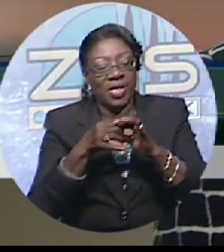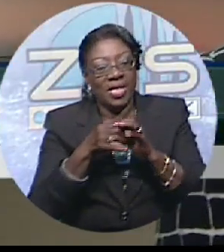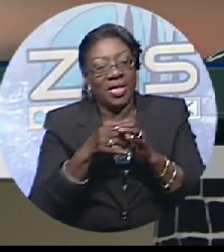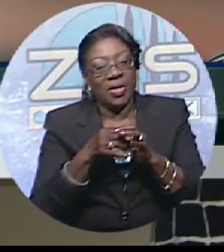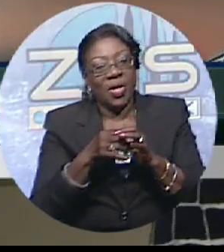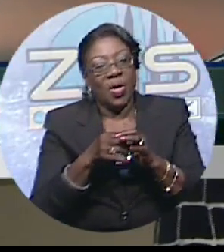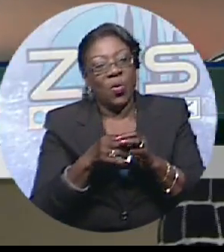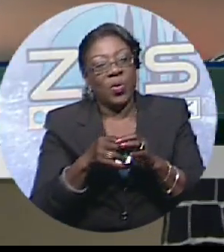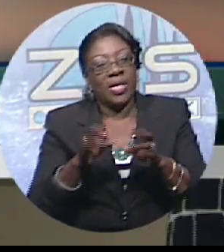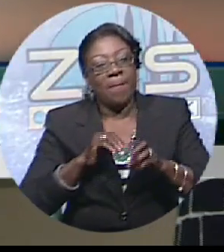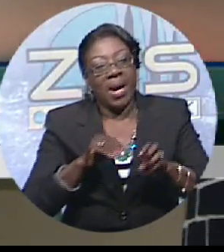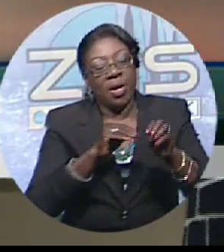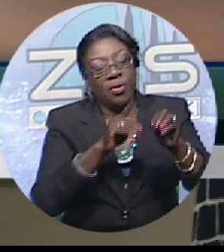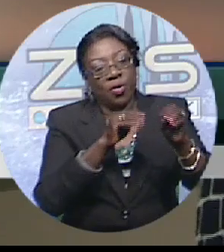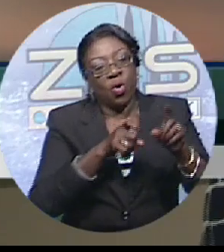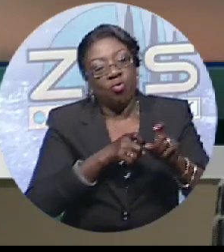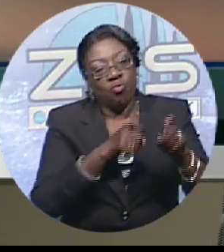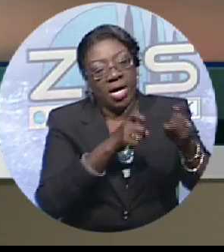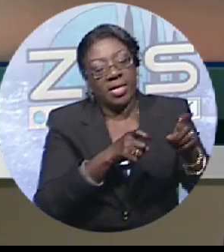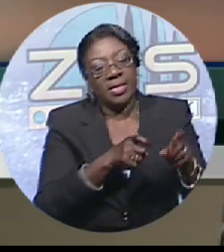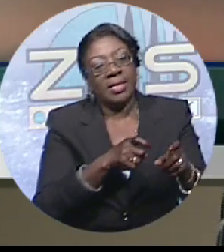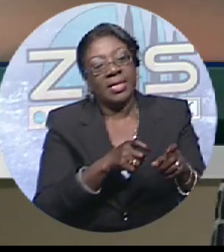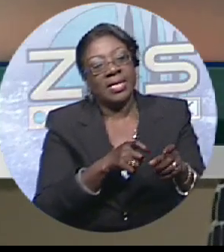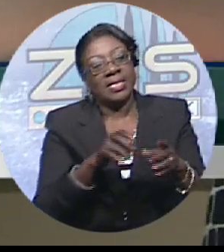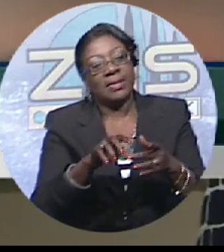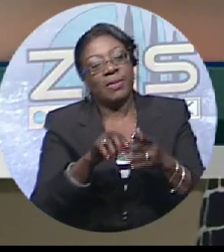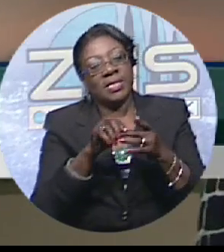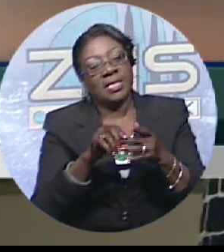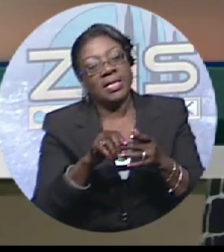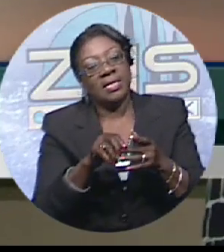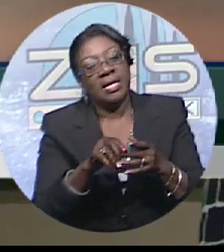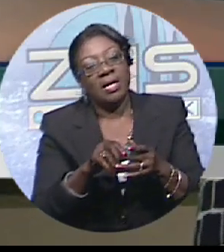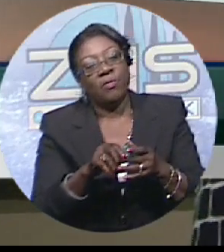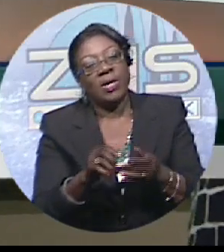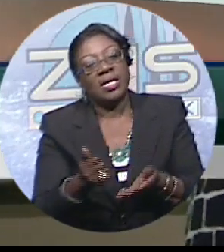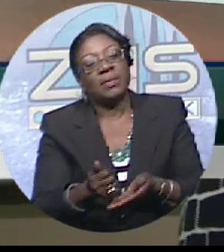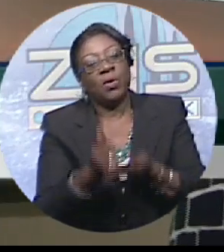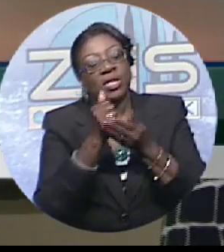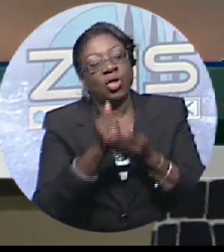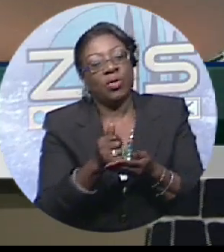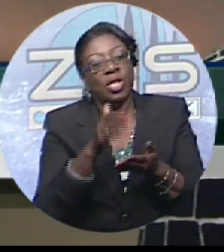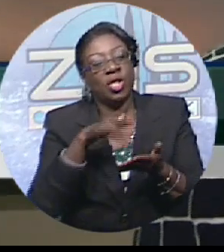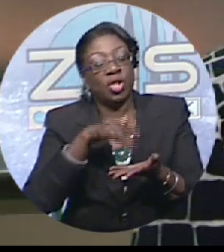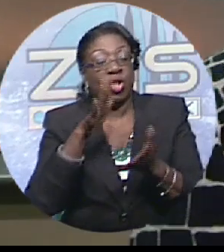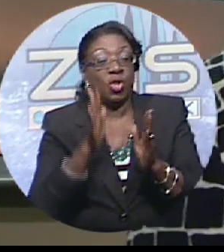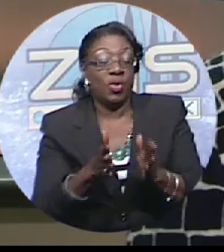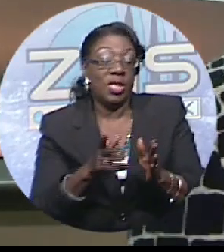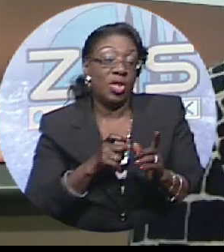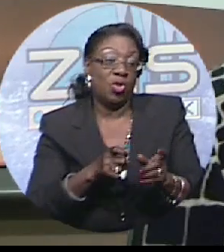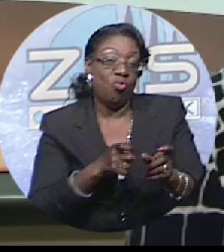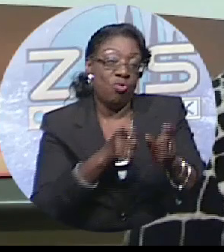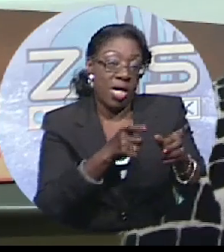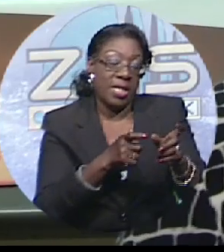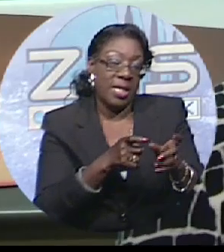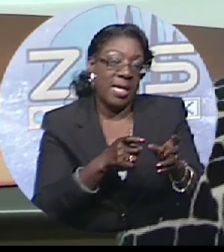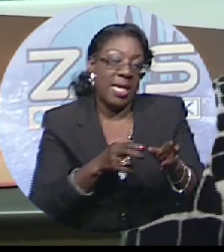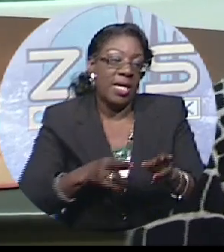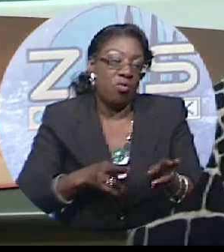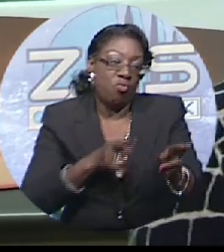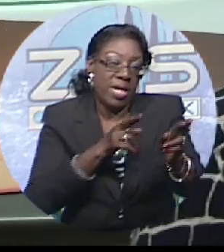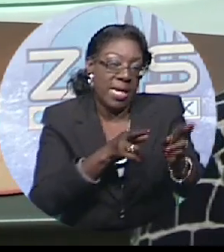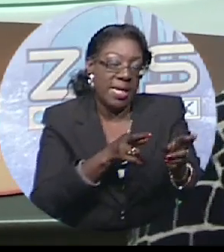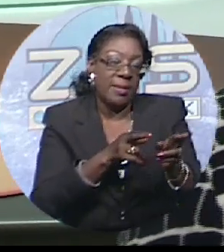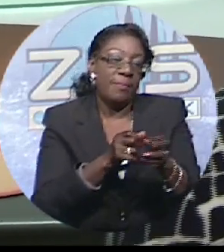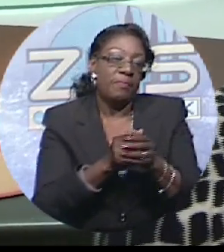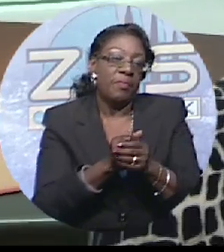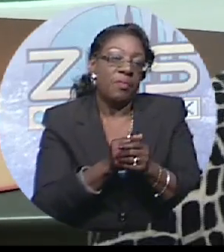weekend for Race Weekend. And this is actually the 4th year that we're sponsoring the Students Run Marathon Bahamas component of the event.